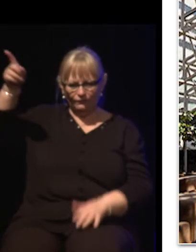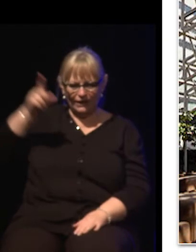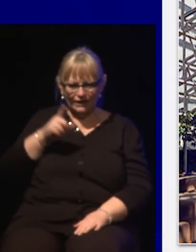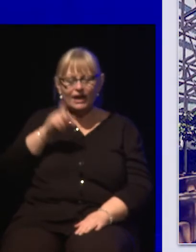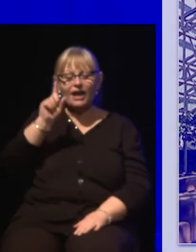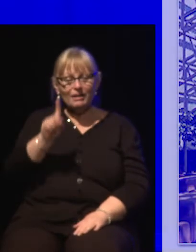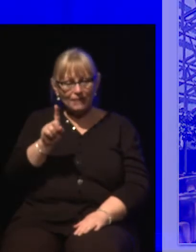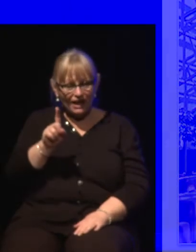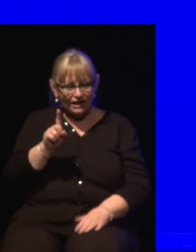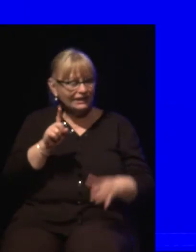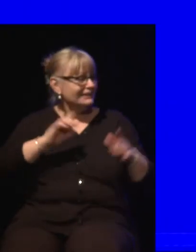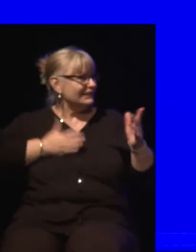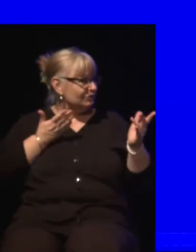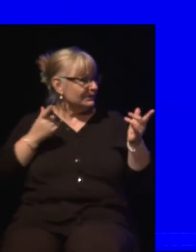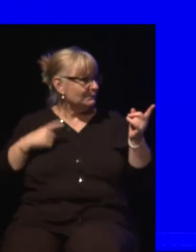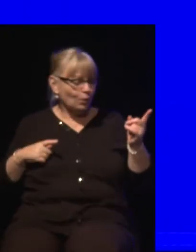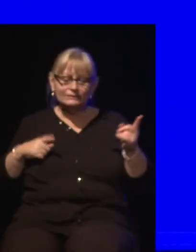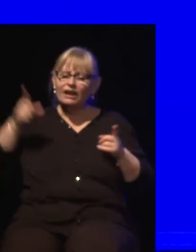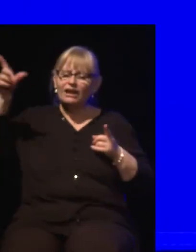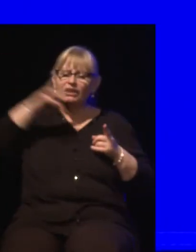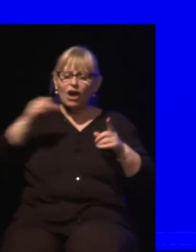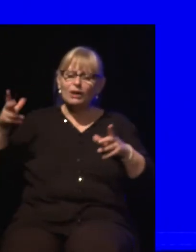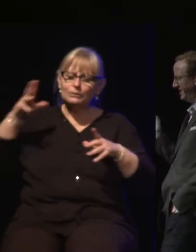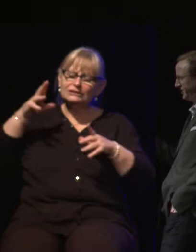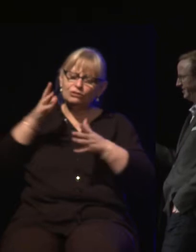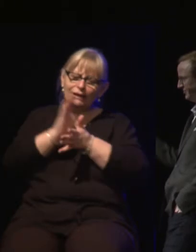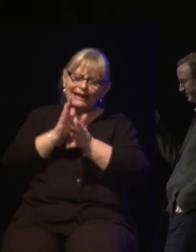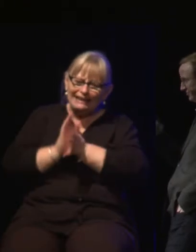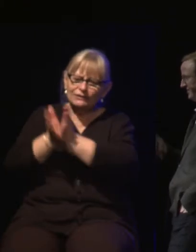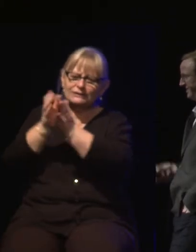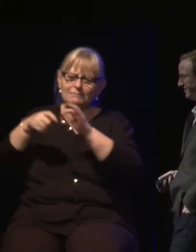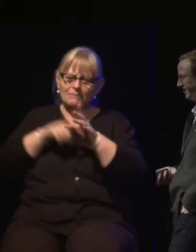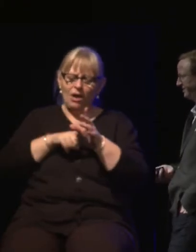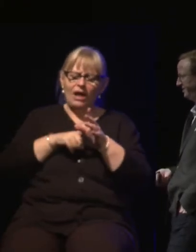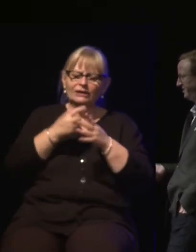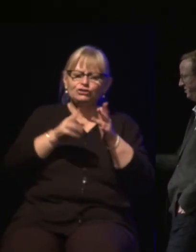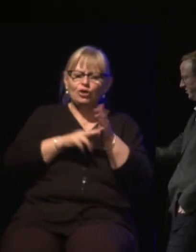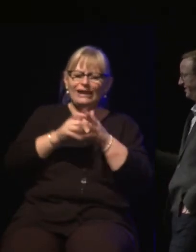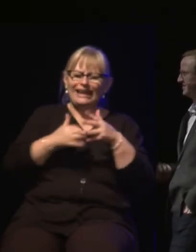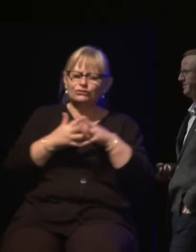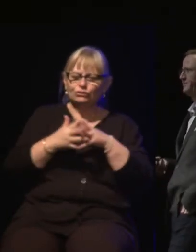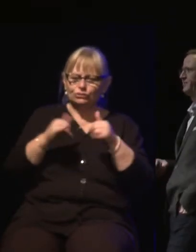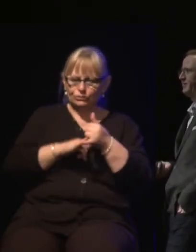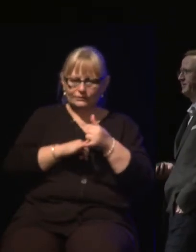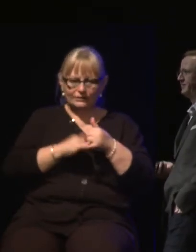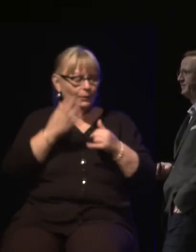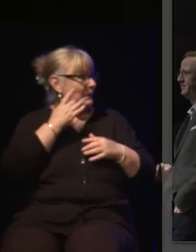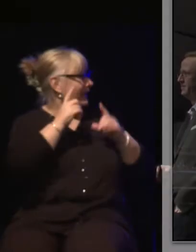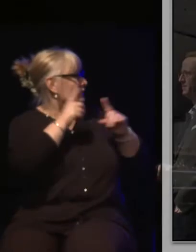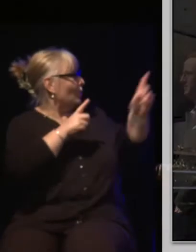However, what's interesting about this is that he was directly influenced by John Andrews, the previous architect, when they saw this